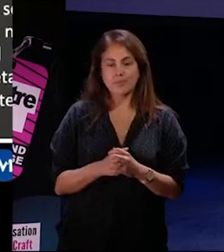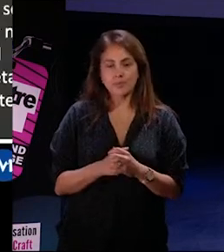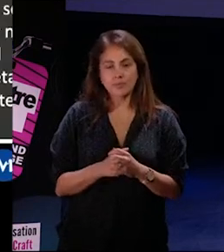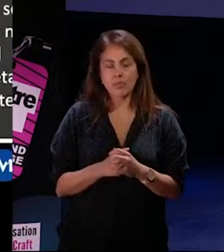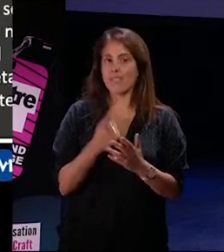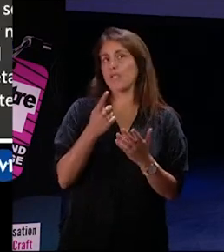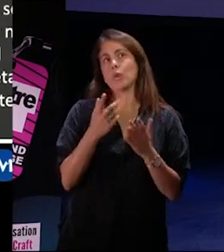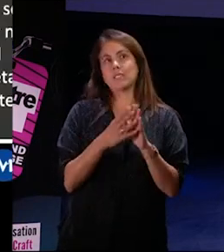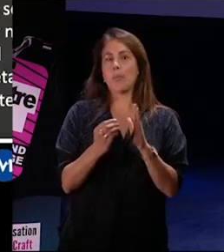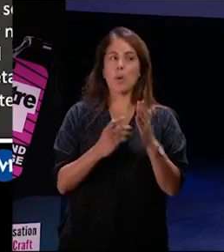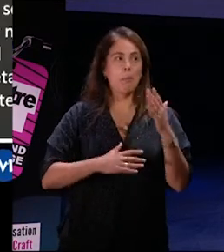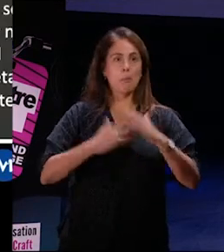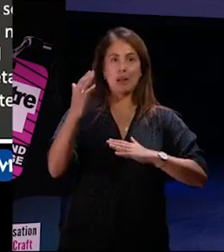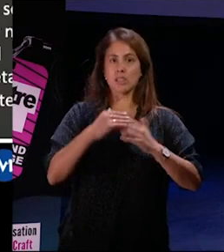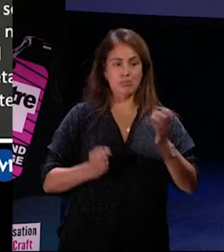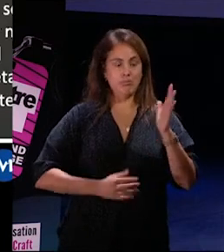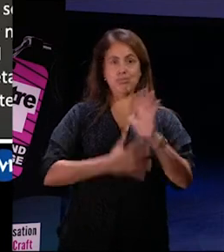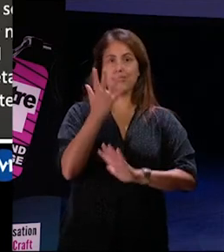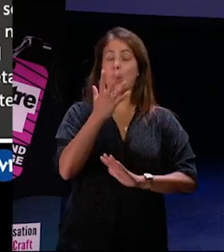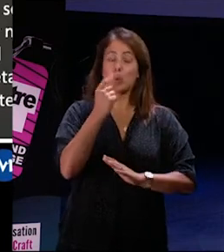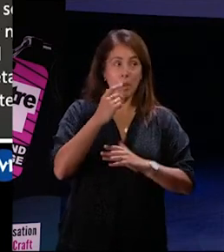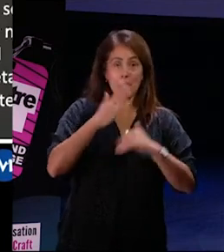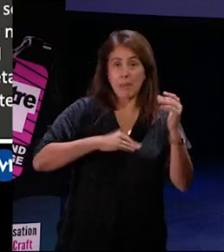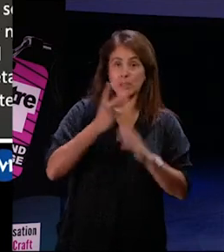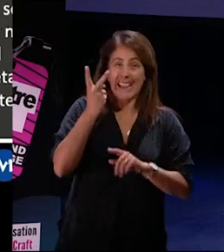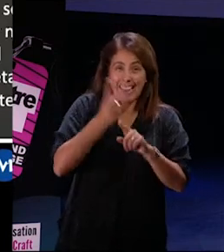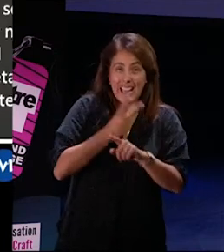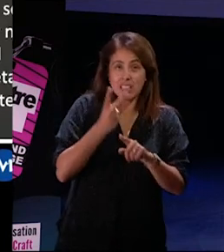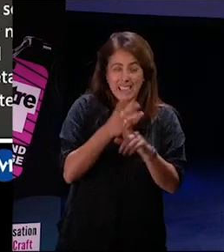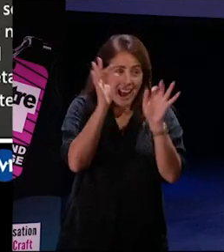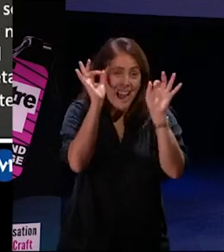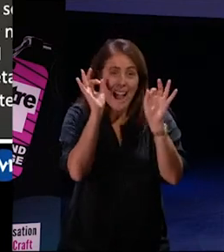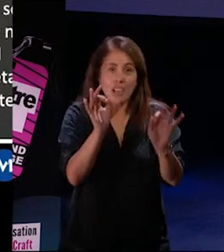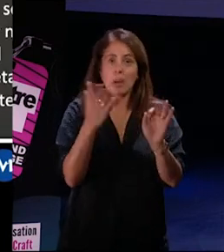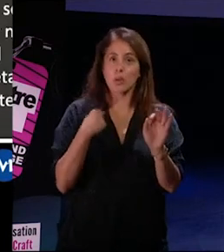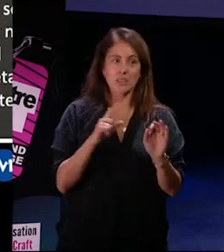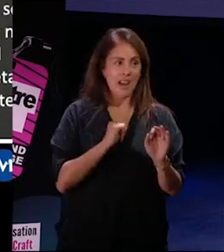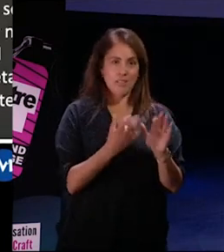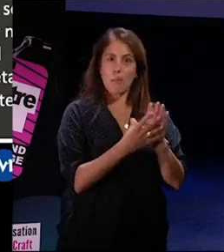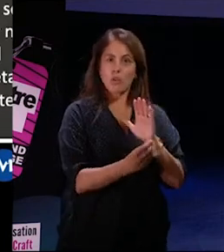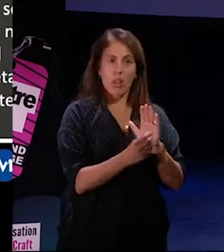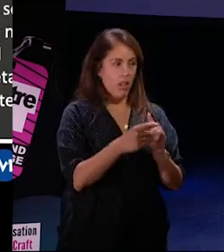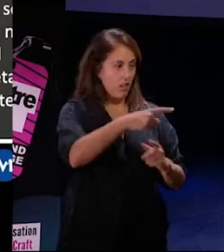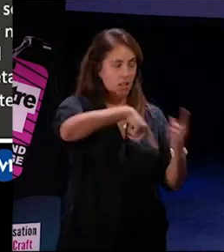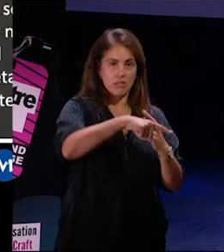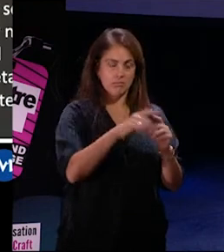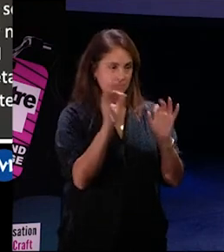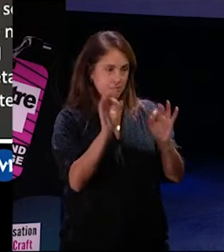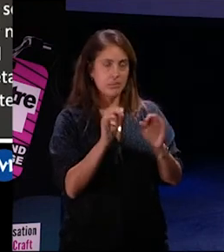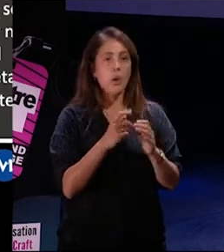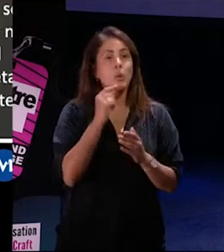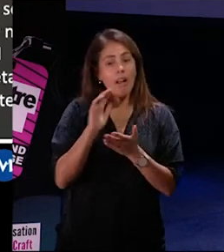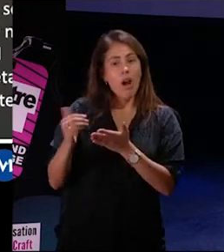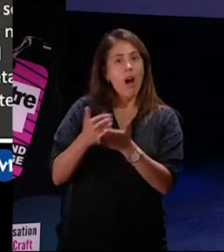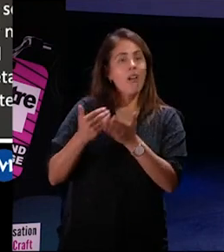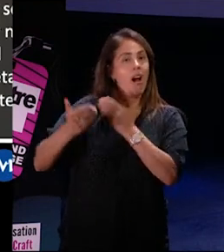building burnt down, you could quite easily build the building again from the accurate set of models that you already have. You can also archive your